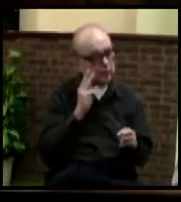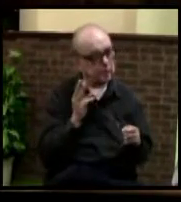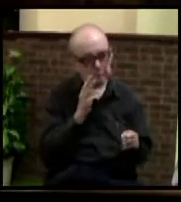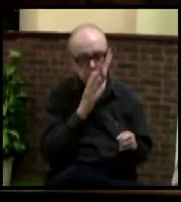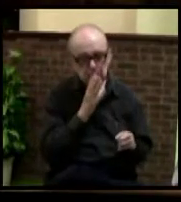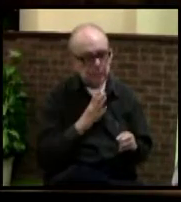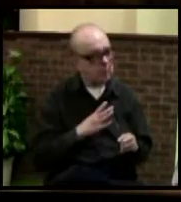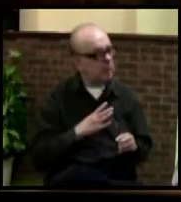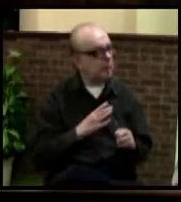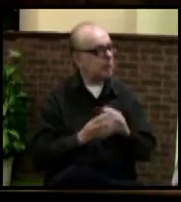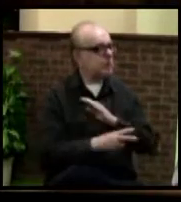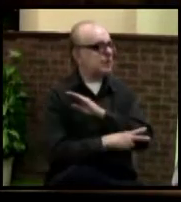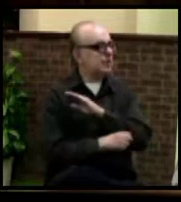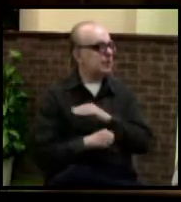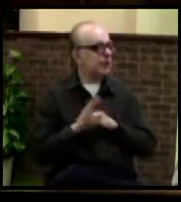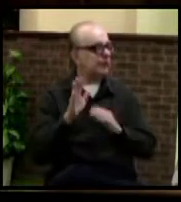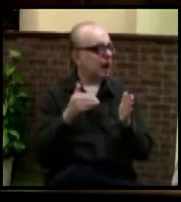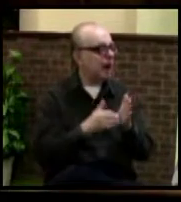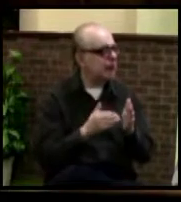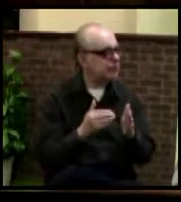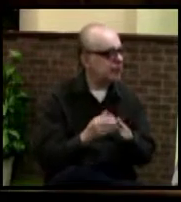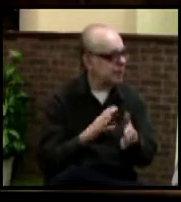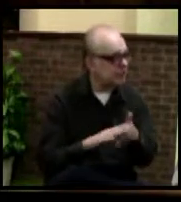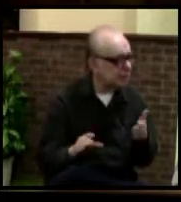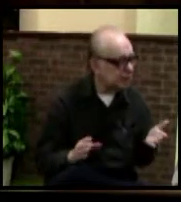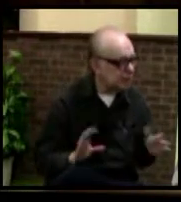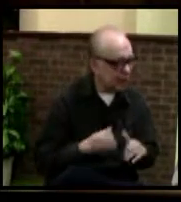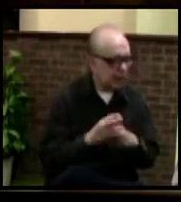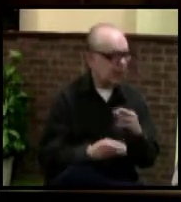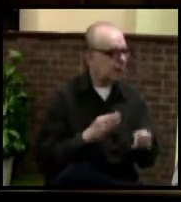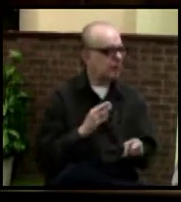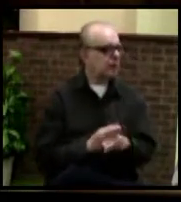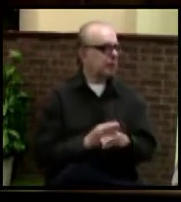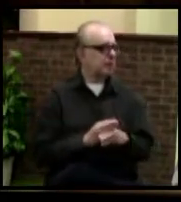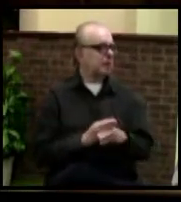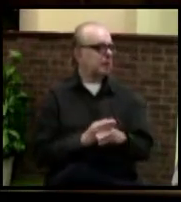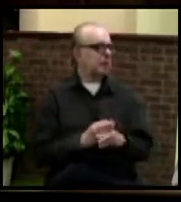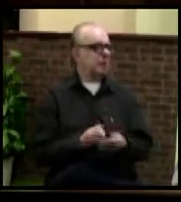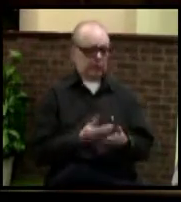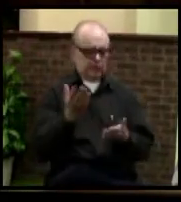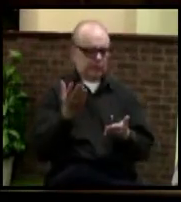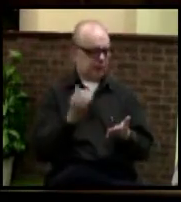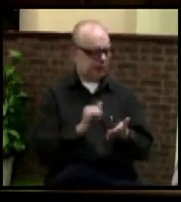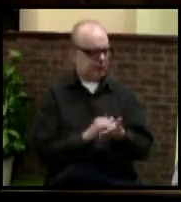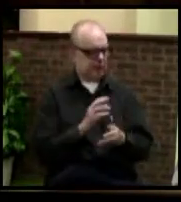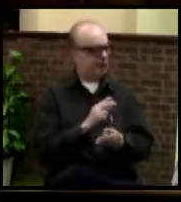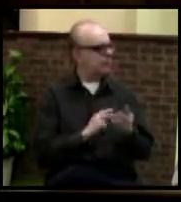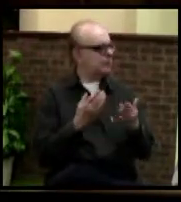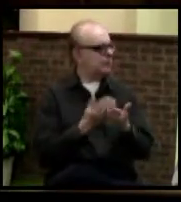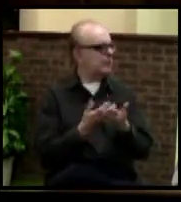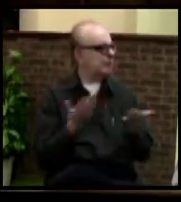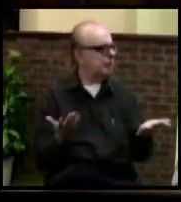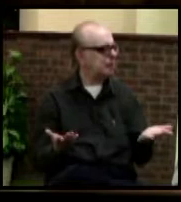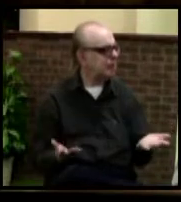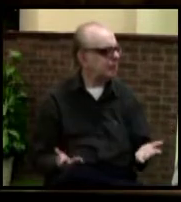she was embezzling $5 million. How in the world could somebody spend that kind of money